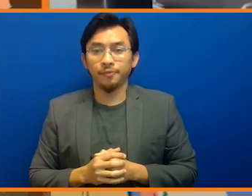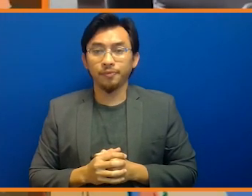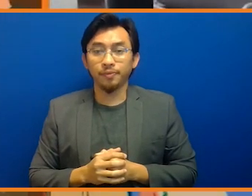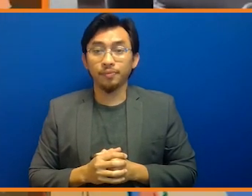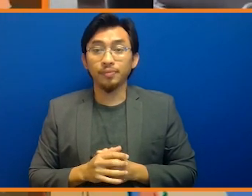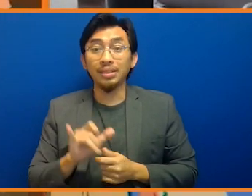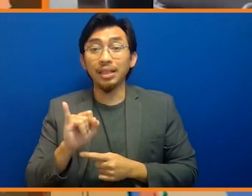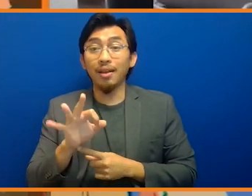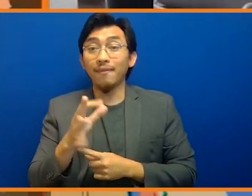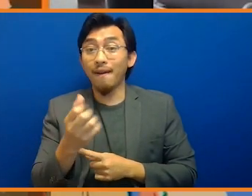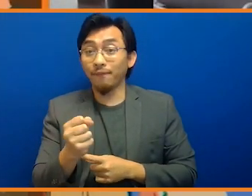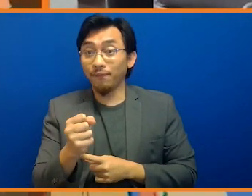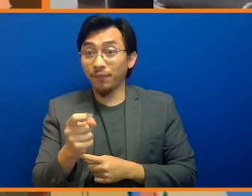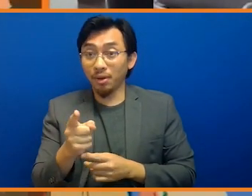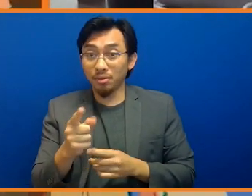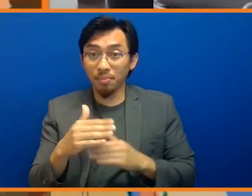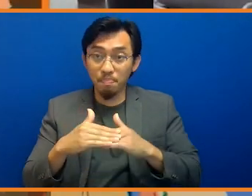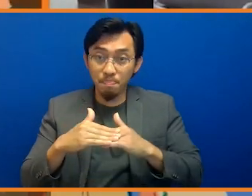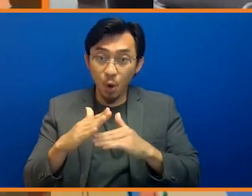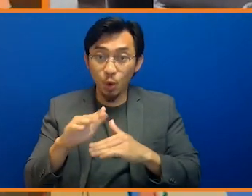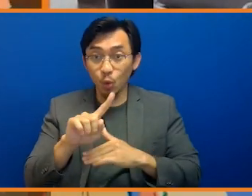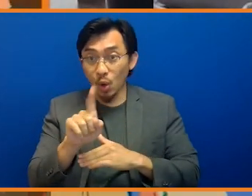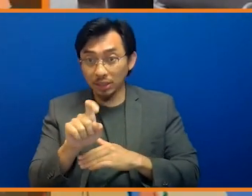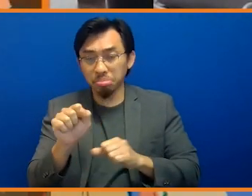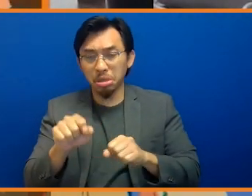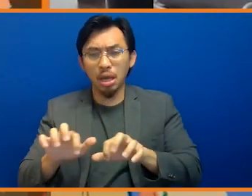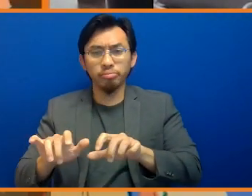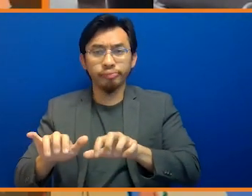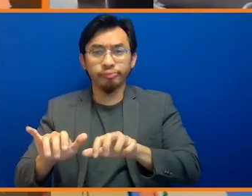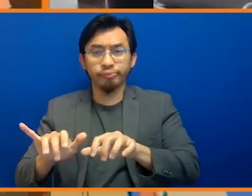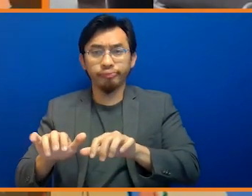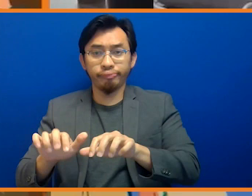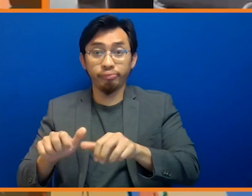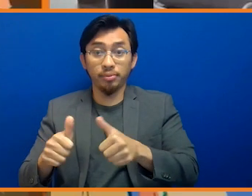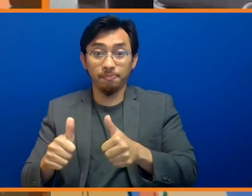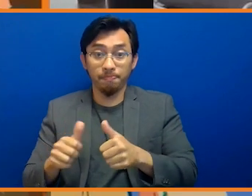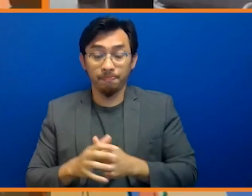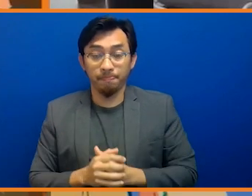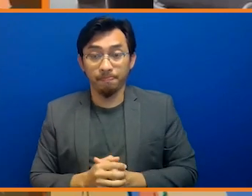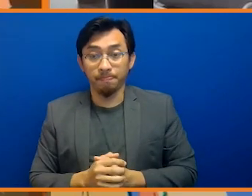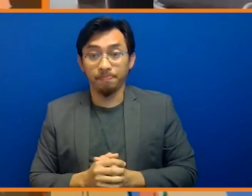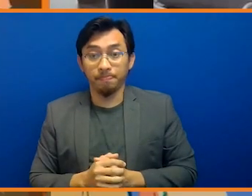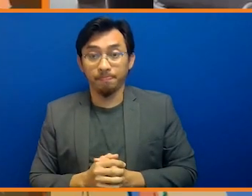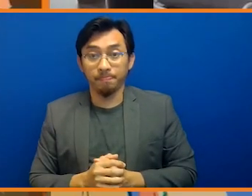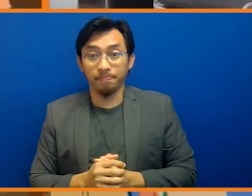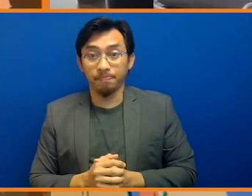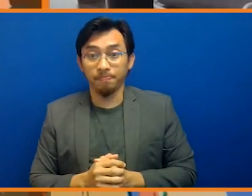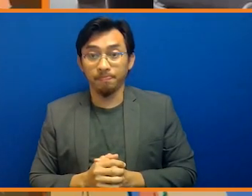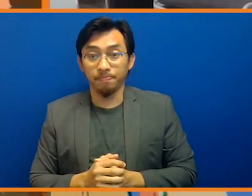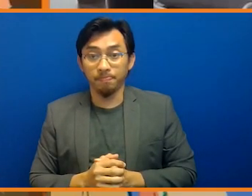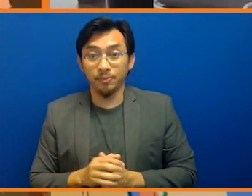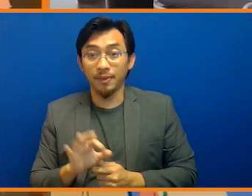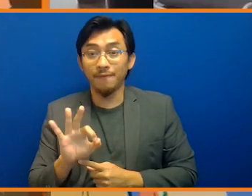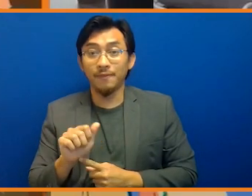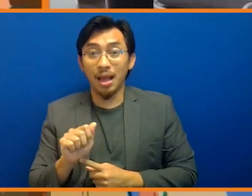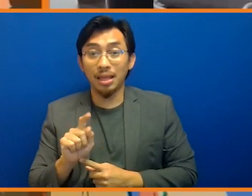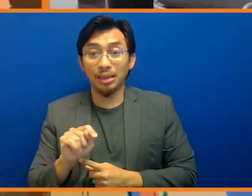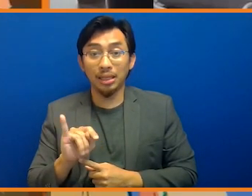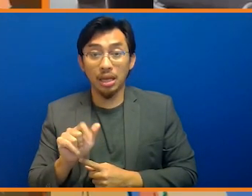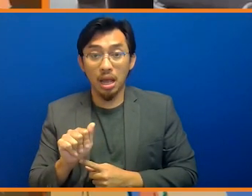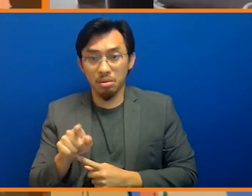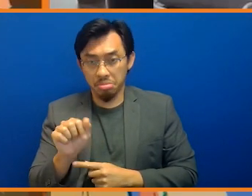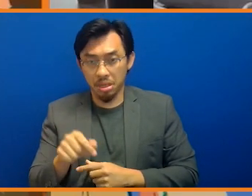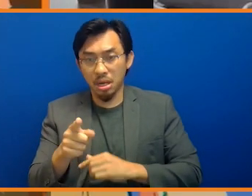If you have any more questions, just type down on the chat box. Yeah, Fatia, you